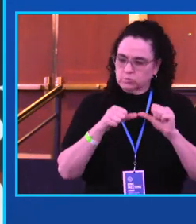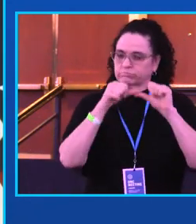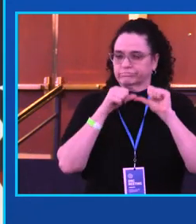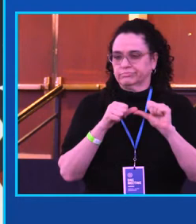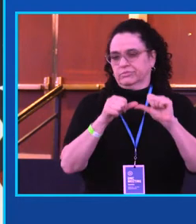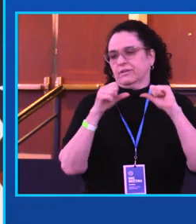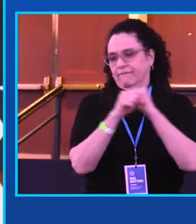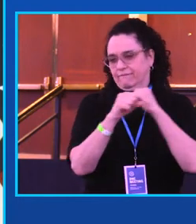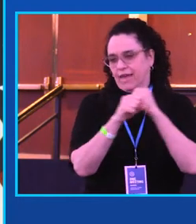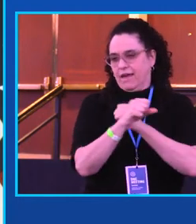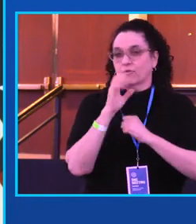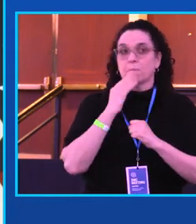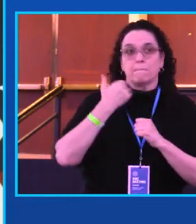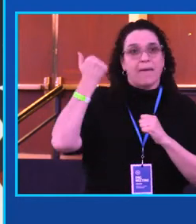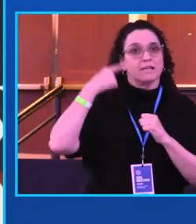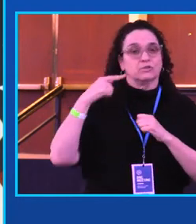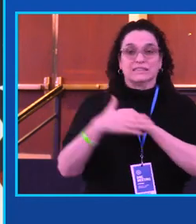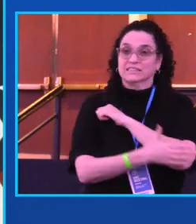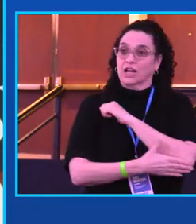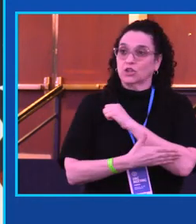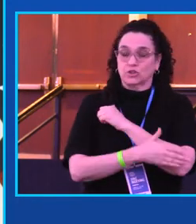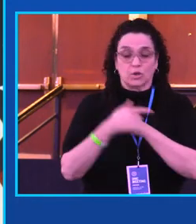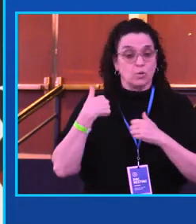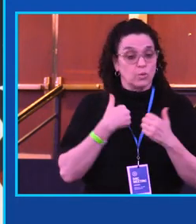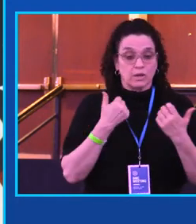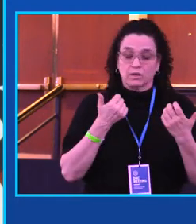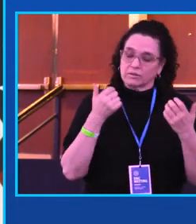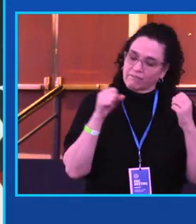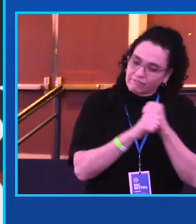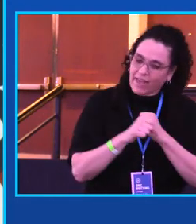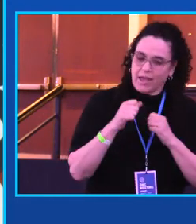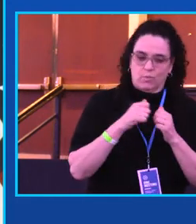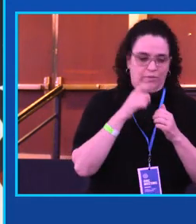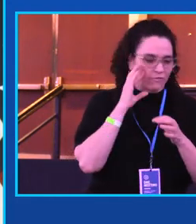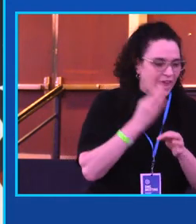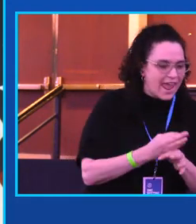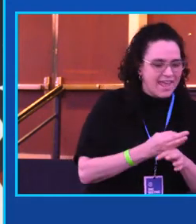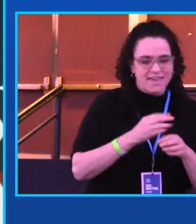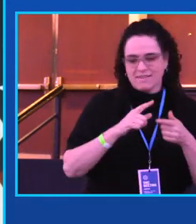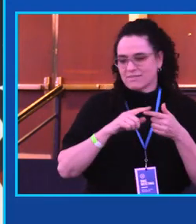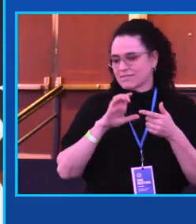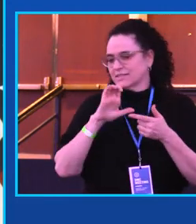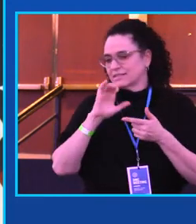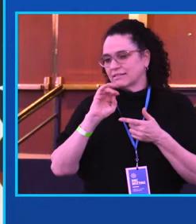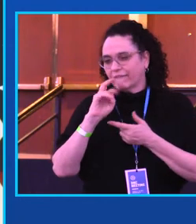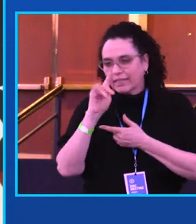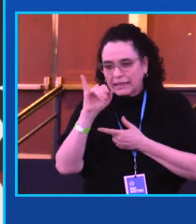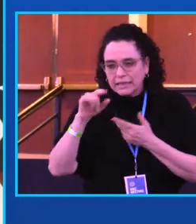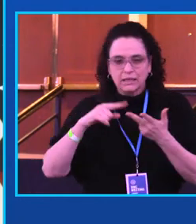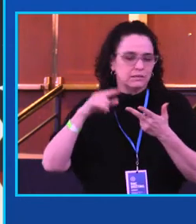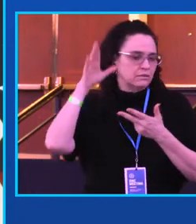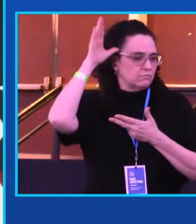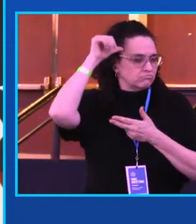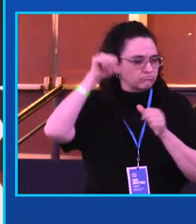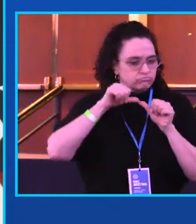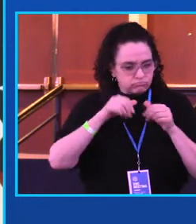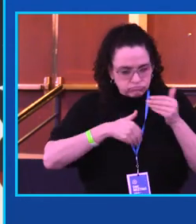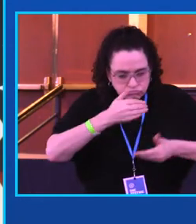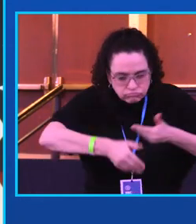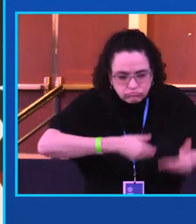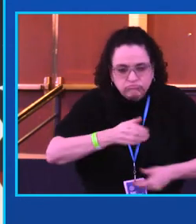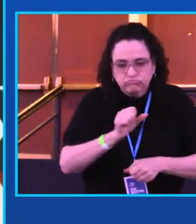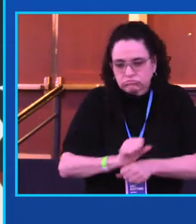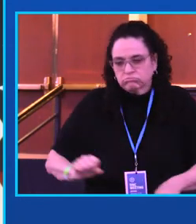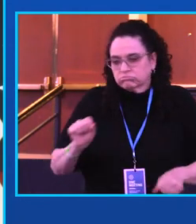for this country with hope, with faith, with civility, and with a dogged determination. And the reward of this